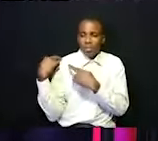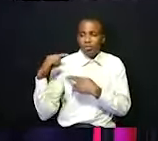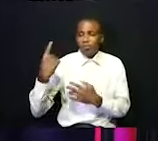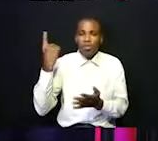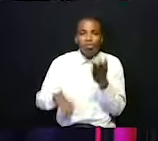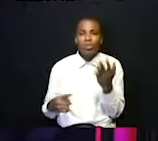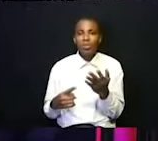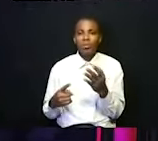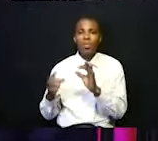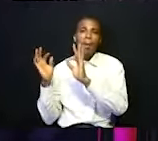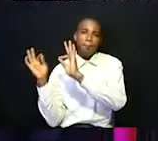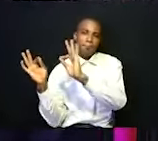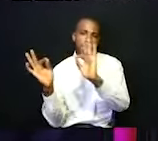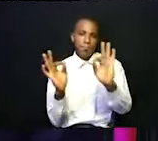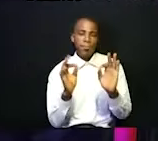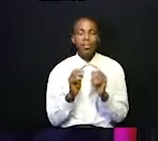witness.